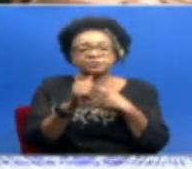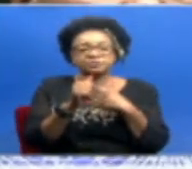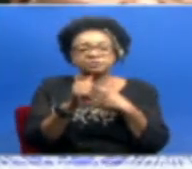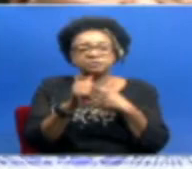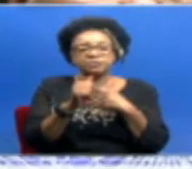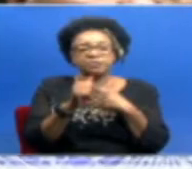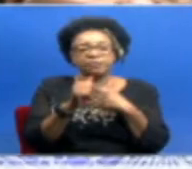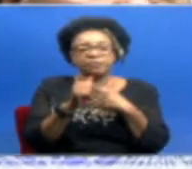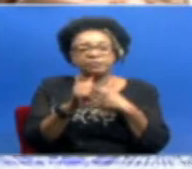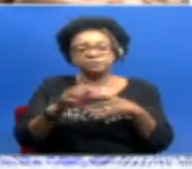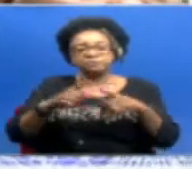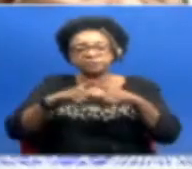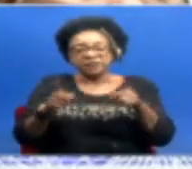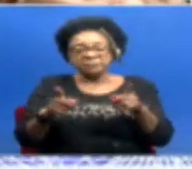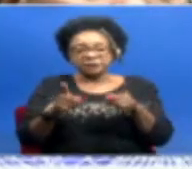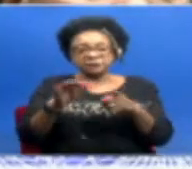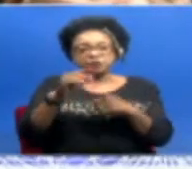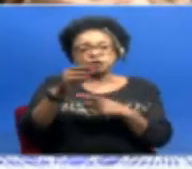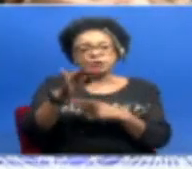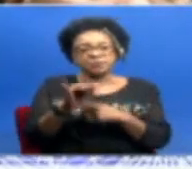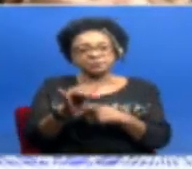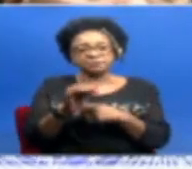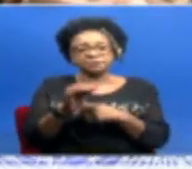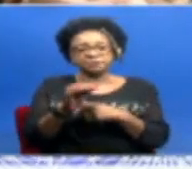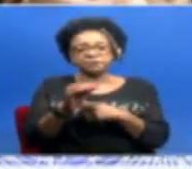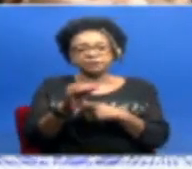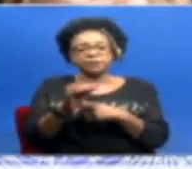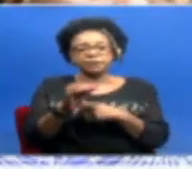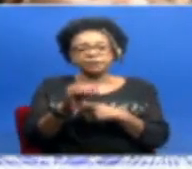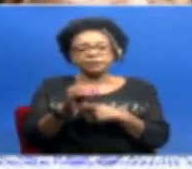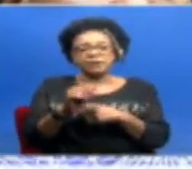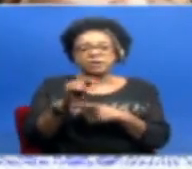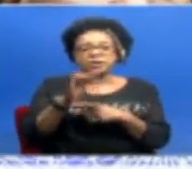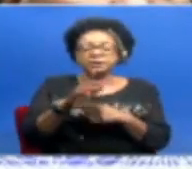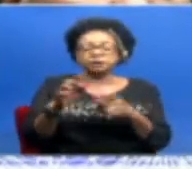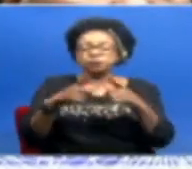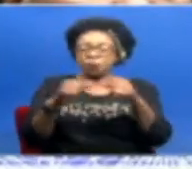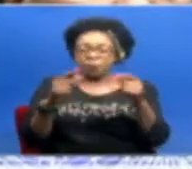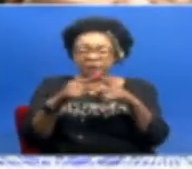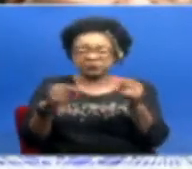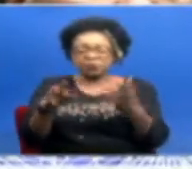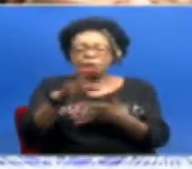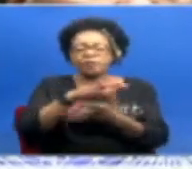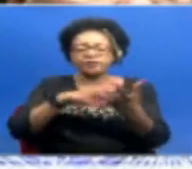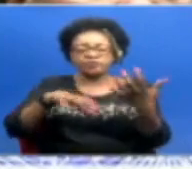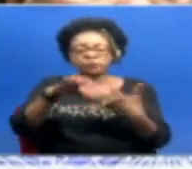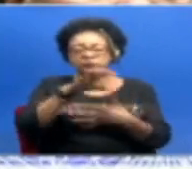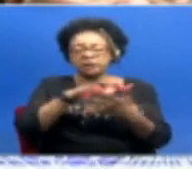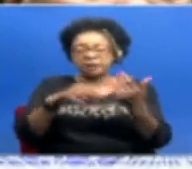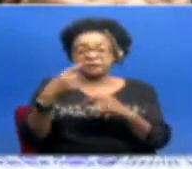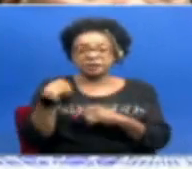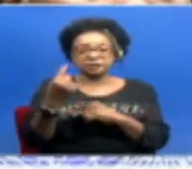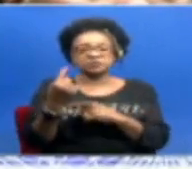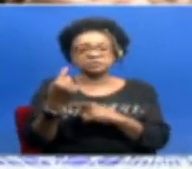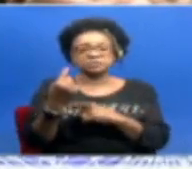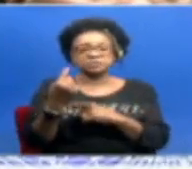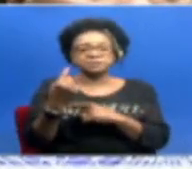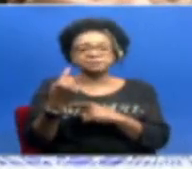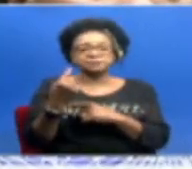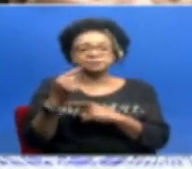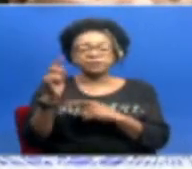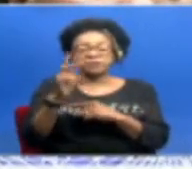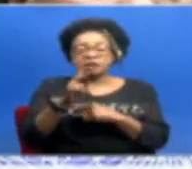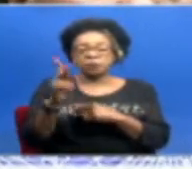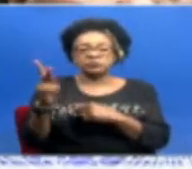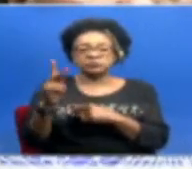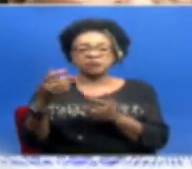Despite the rhetoric, despite the eloquent words and the confusing figures, Kenya Kwanza has